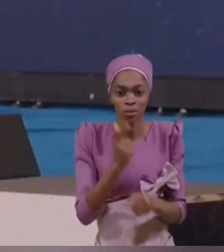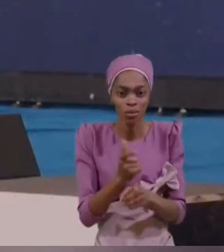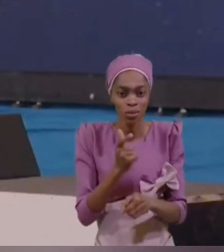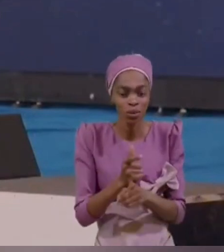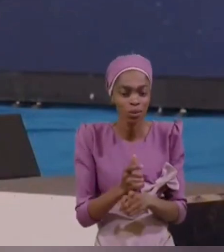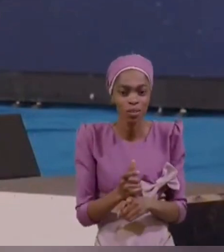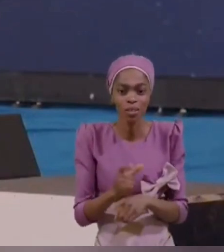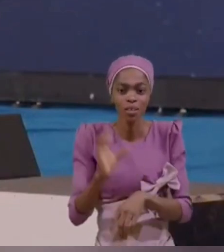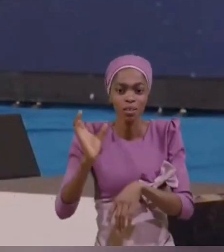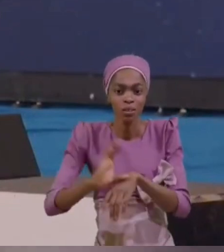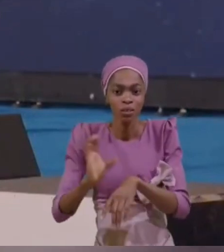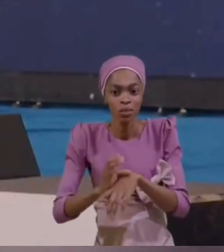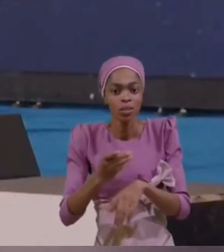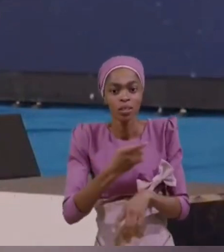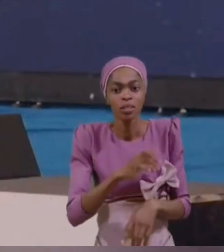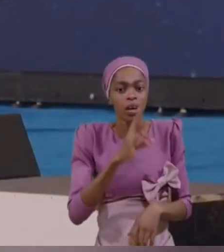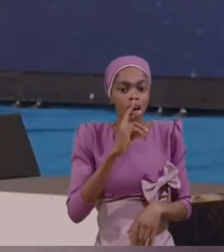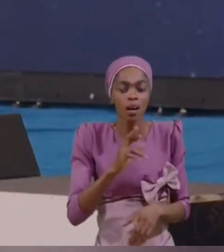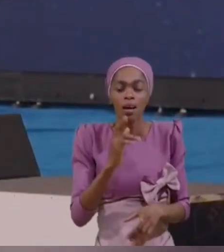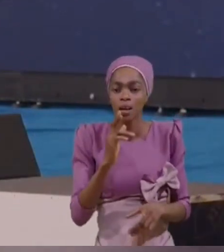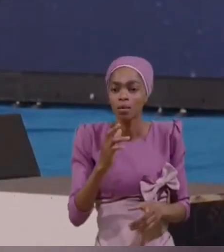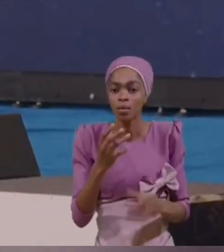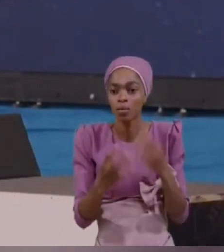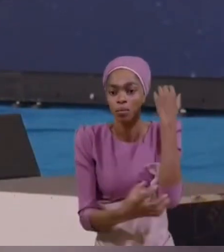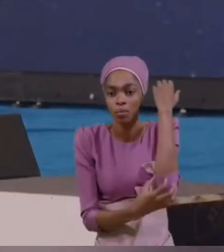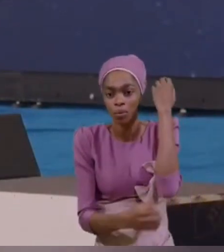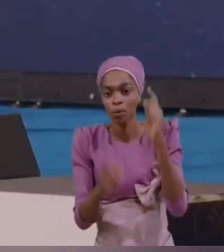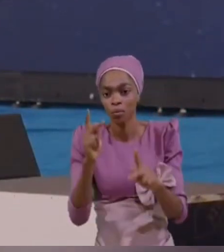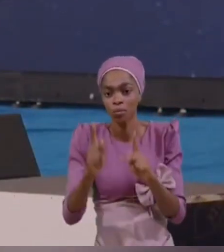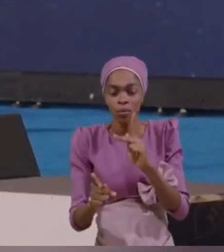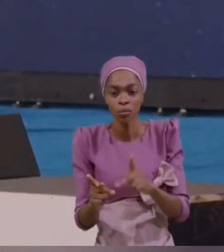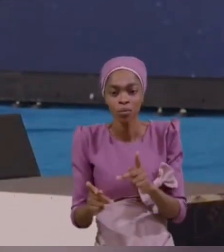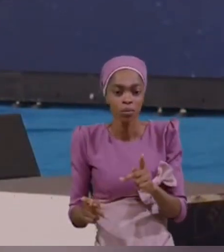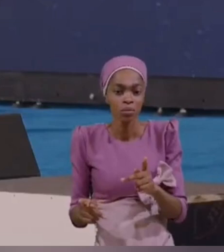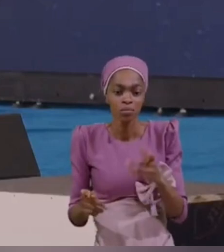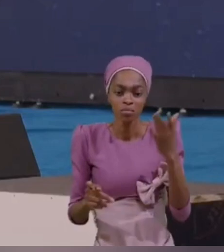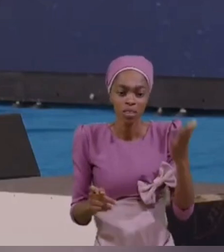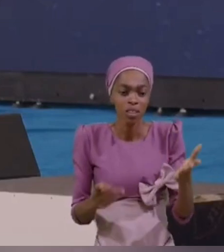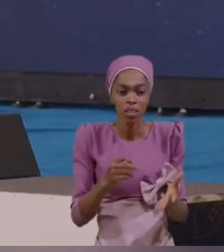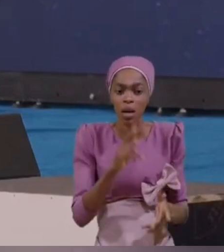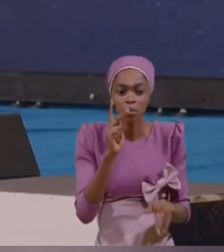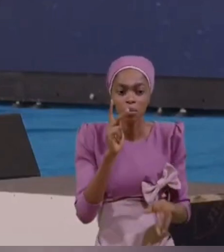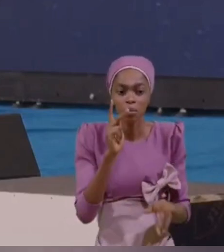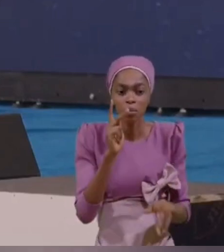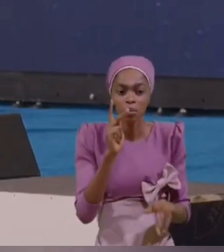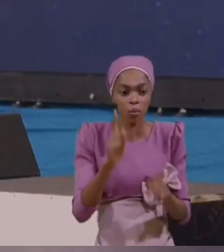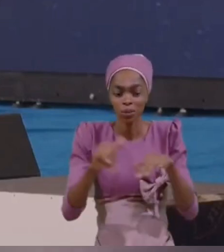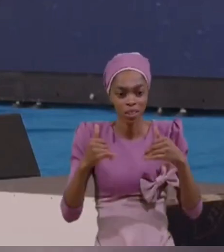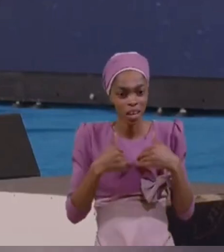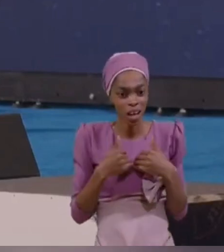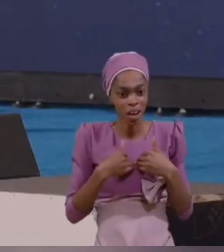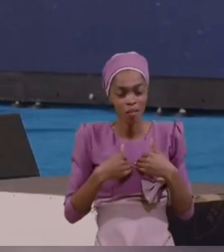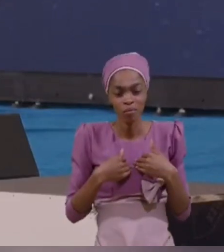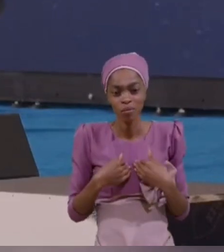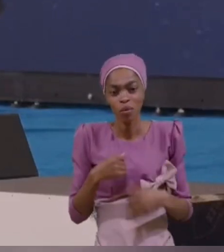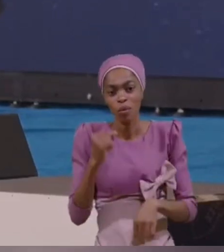people around. There are unemployed people around.